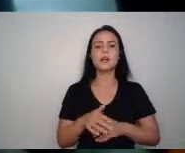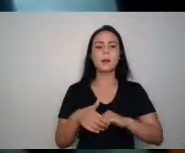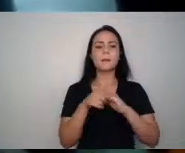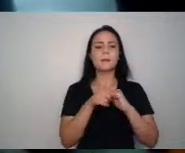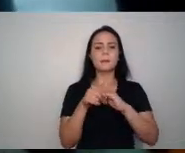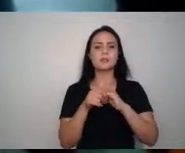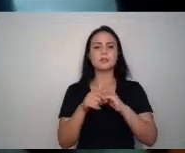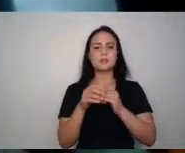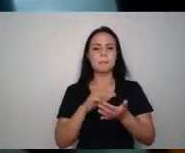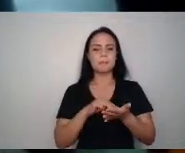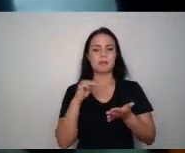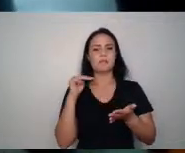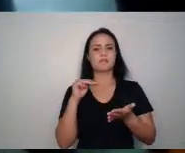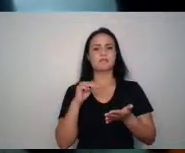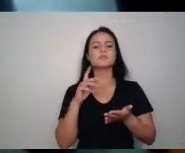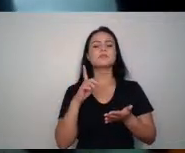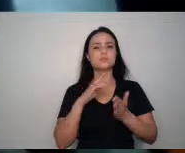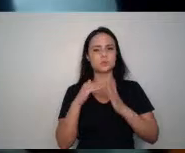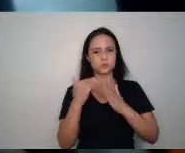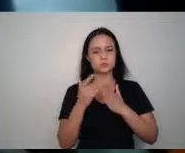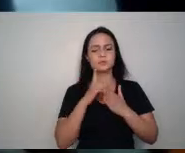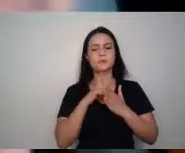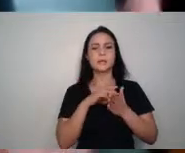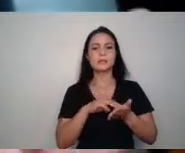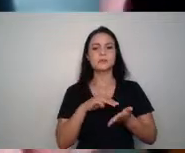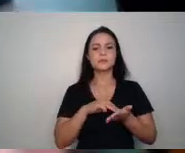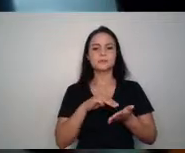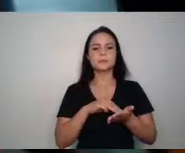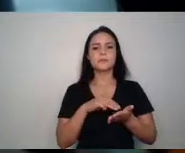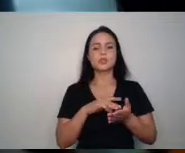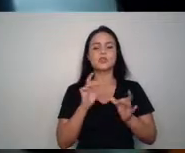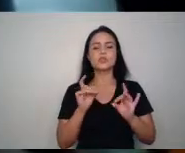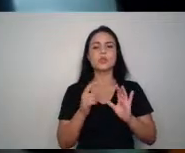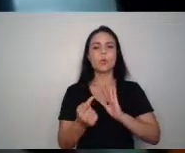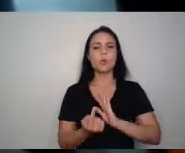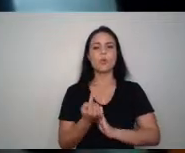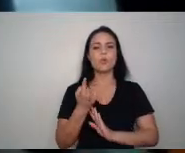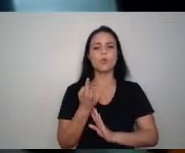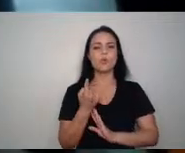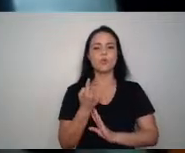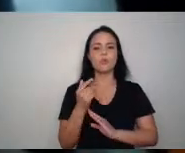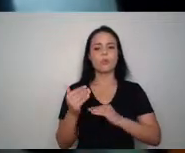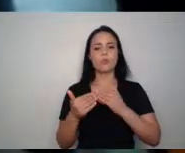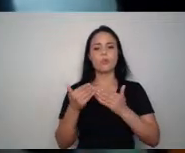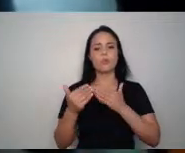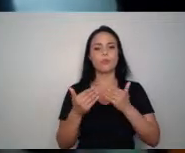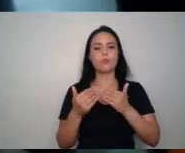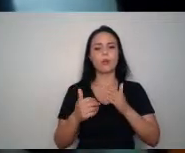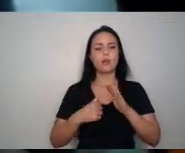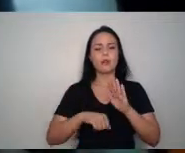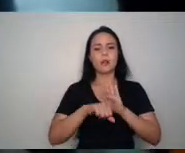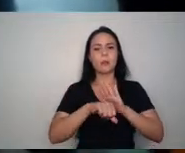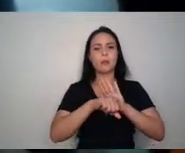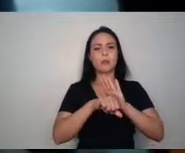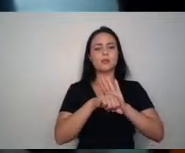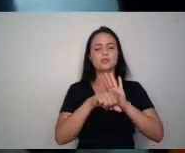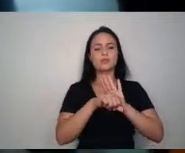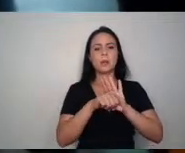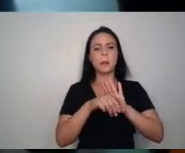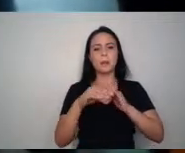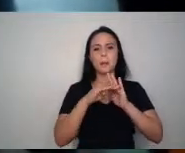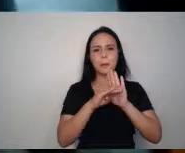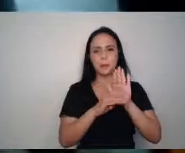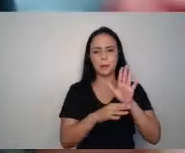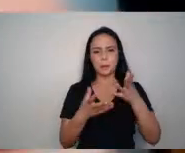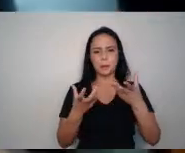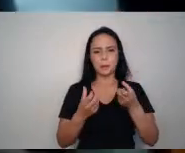forms of works, which is to fulfill goals or to achieve targets. And under the penalty, and